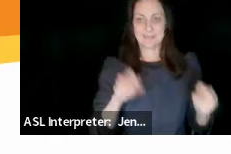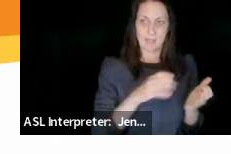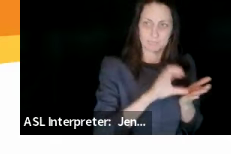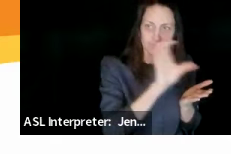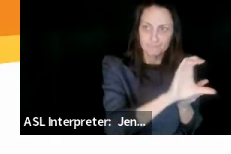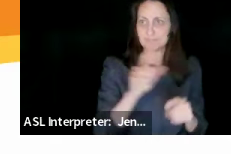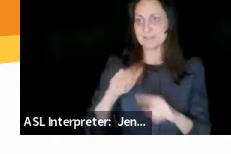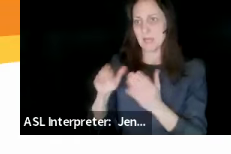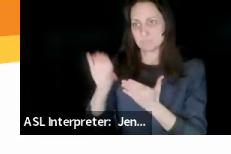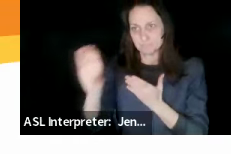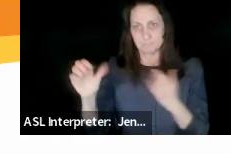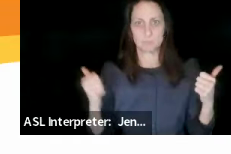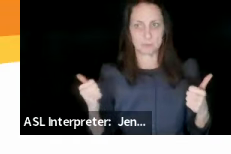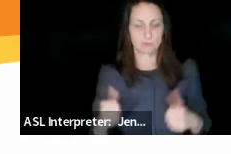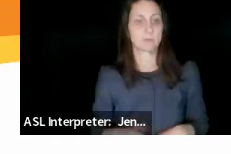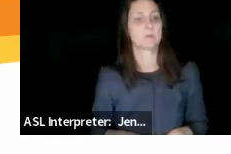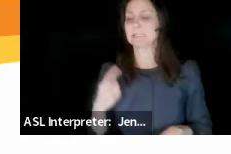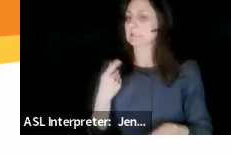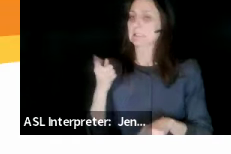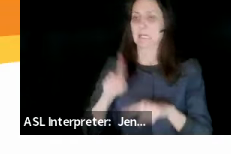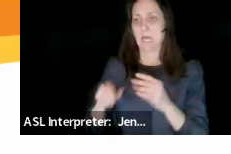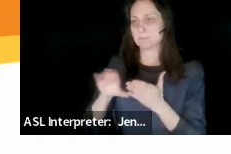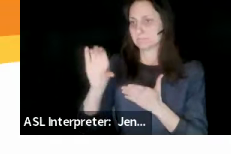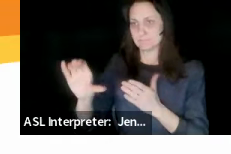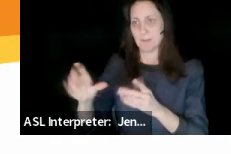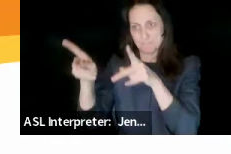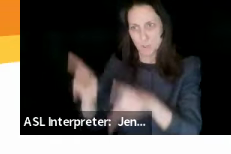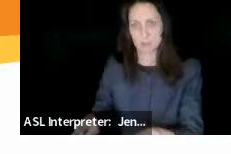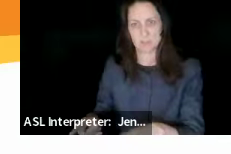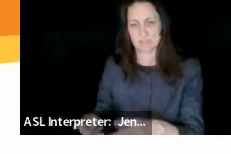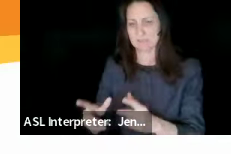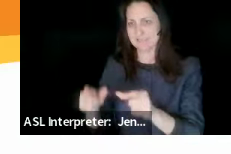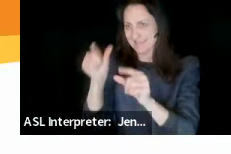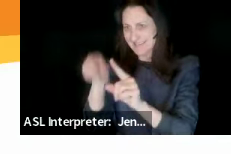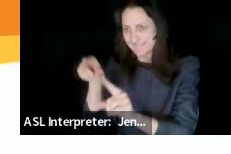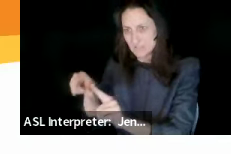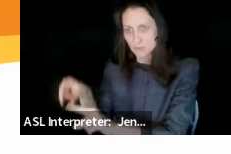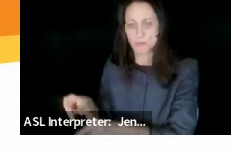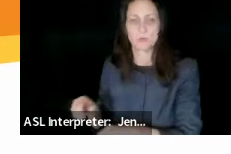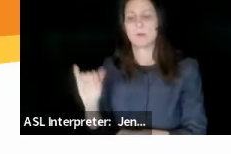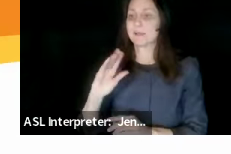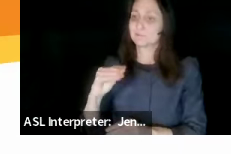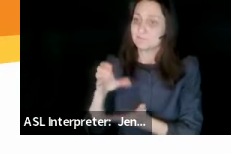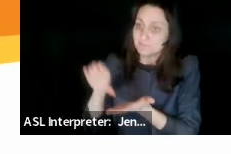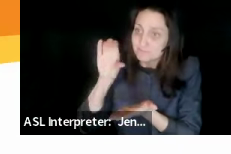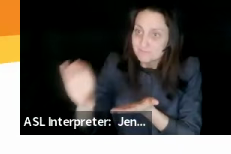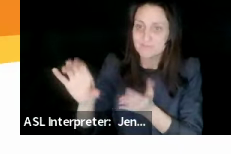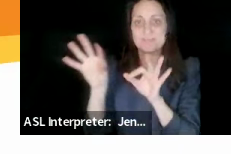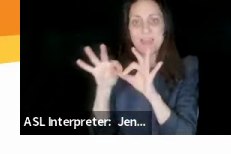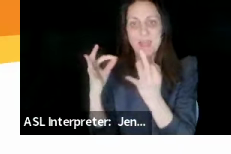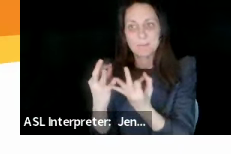cannot fund any money given to individuals, for example, directly to a family to pay for respite care, or sometimes we